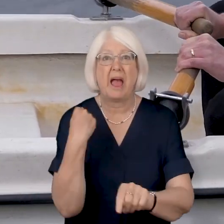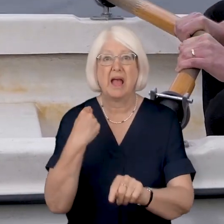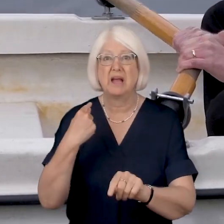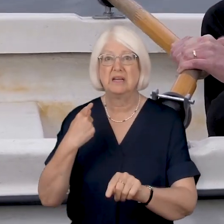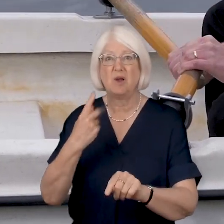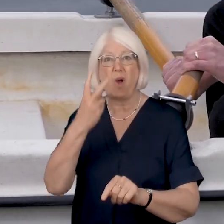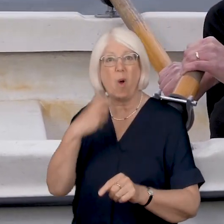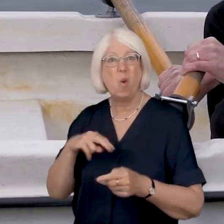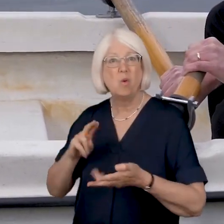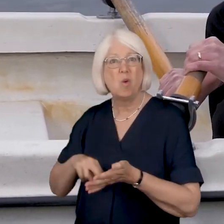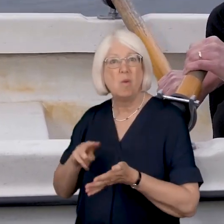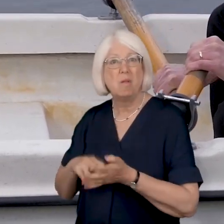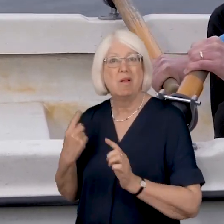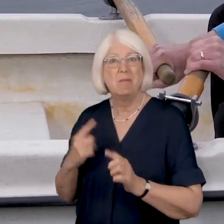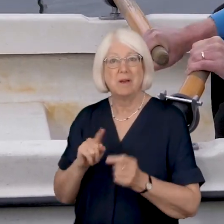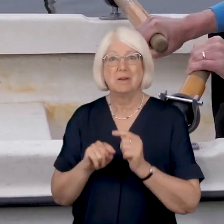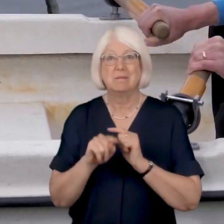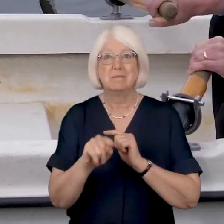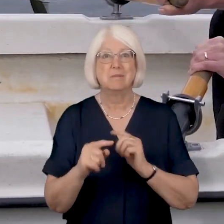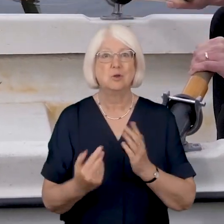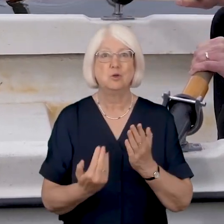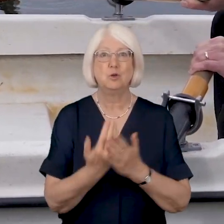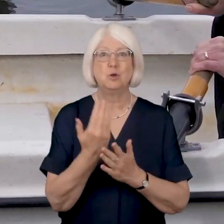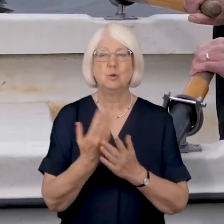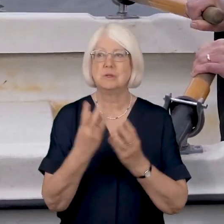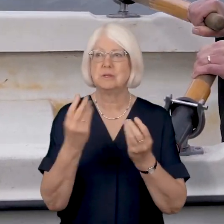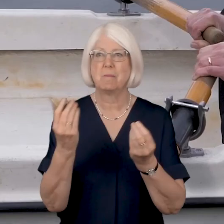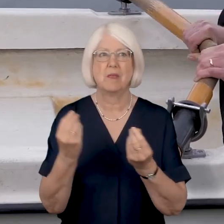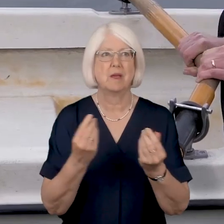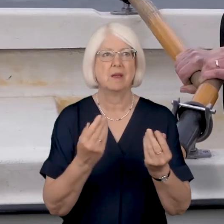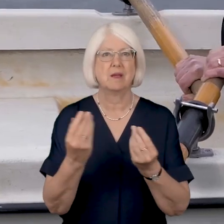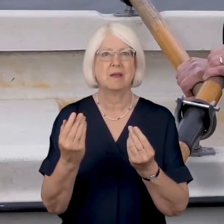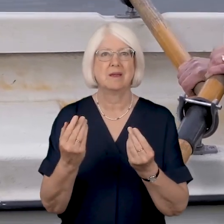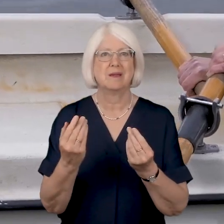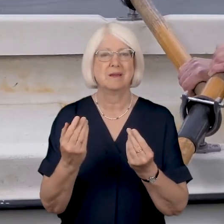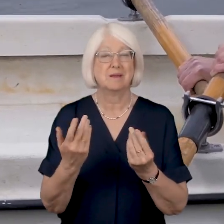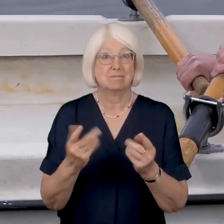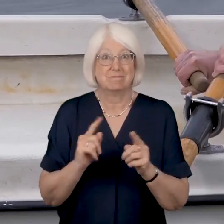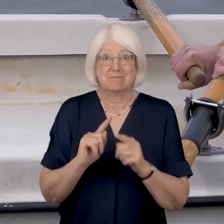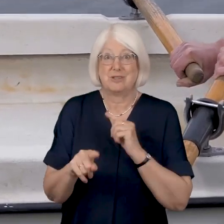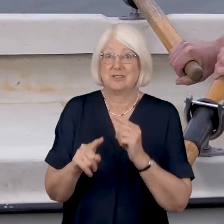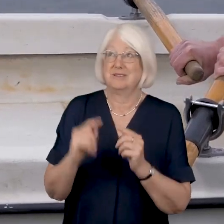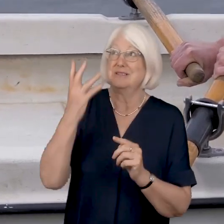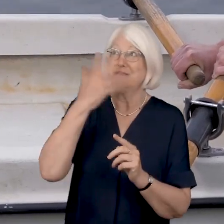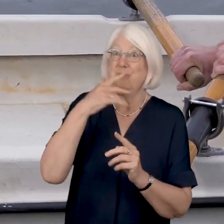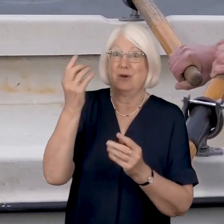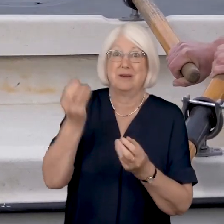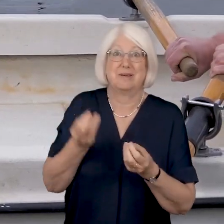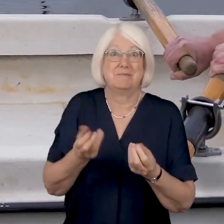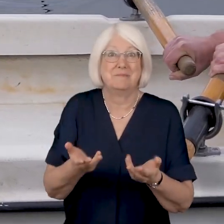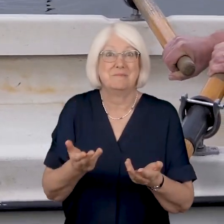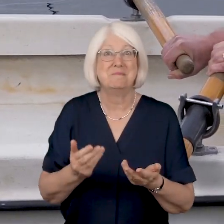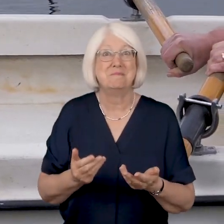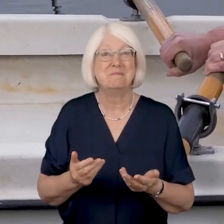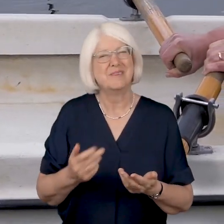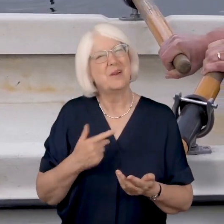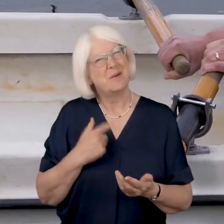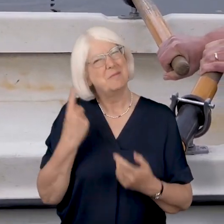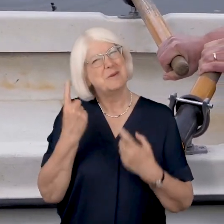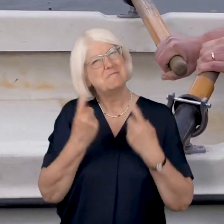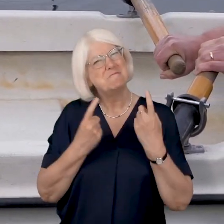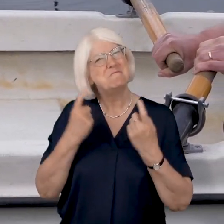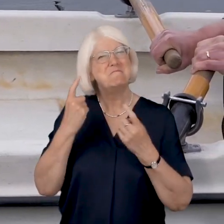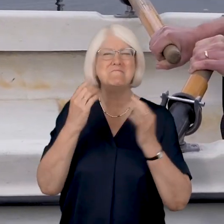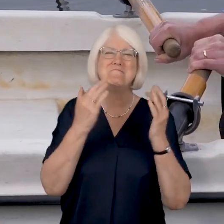normal, but it's an opportunity to create something new, especially with the inspiration and power of the Spirit. So I've done quite a bit of thinking